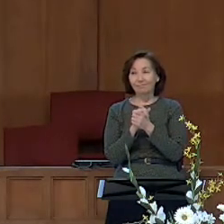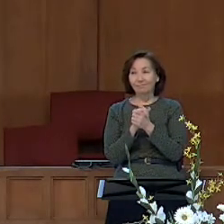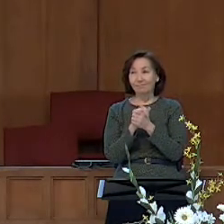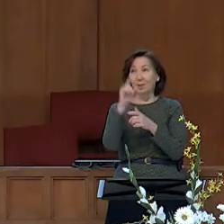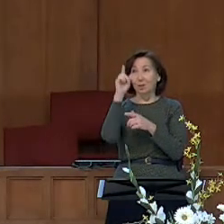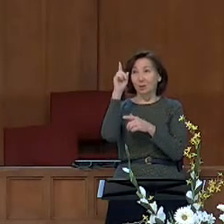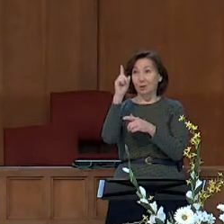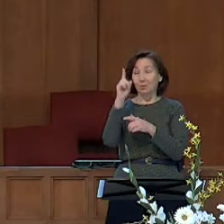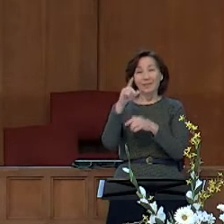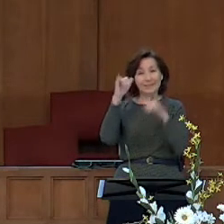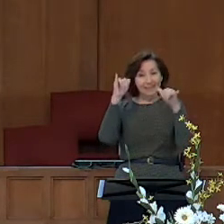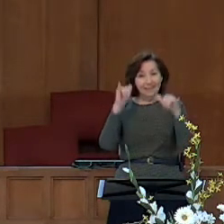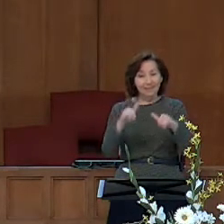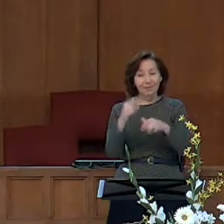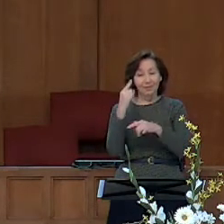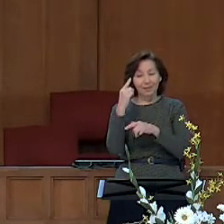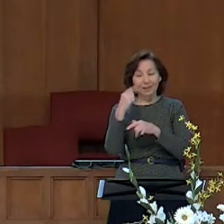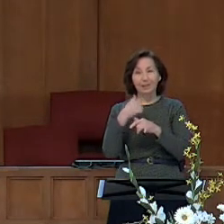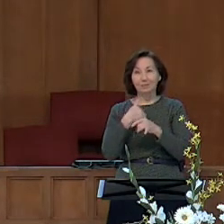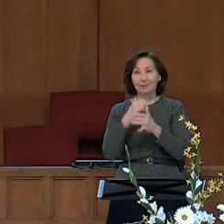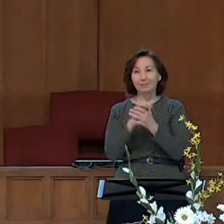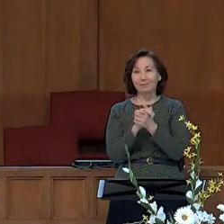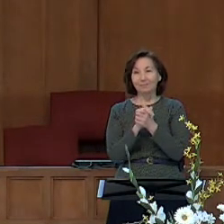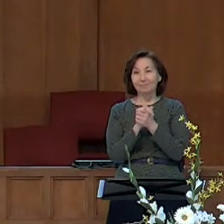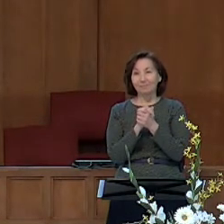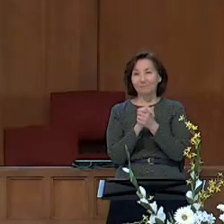you're still thinking of me.